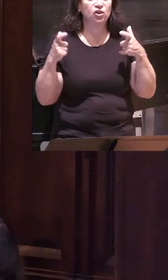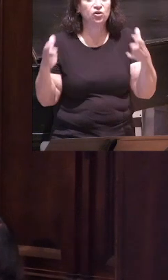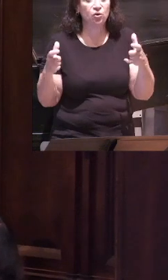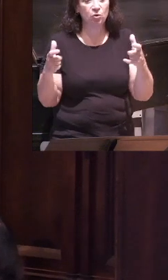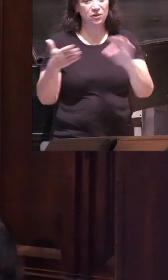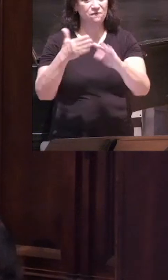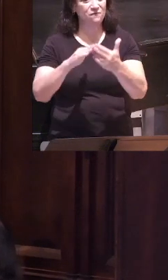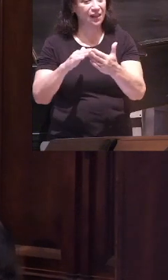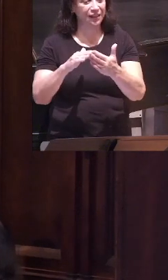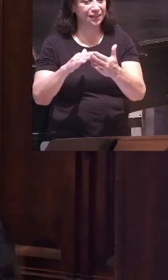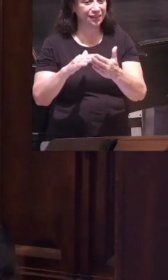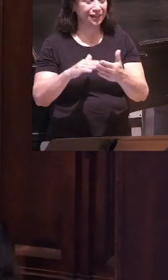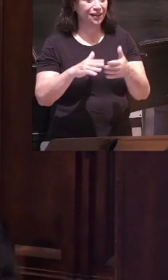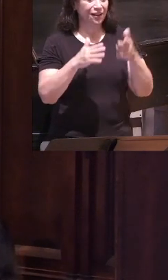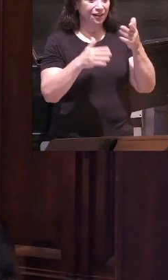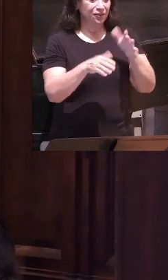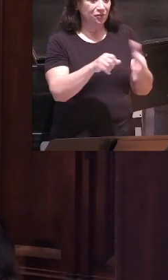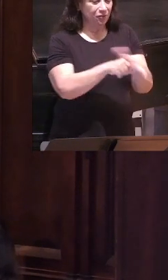the gaps Earl left behind.